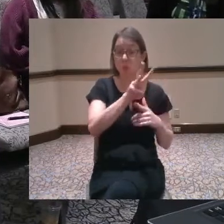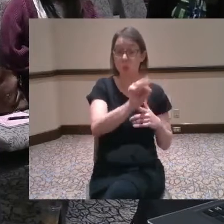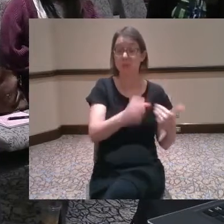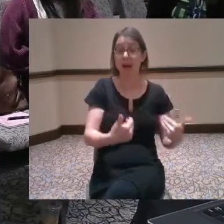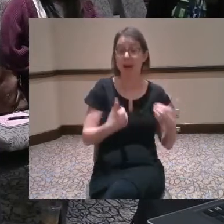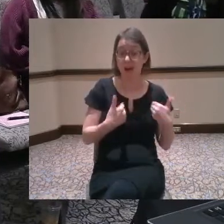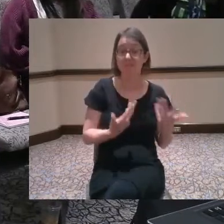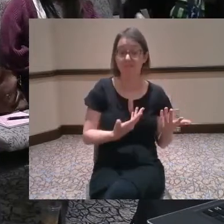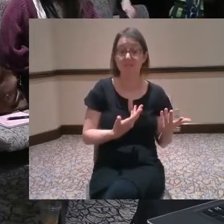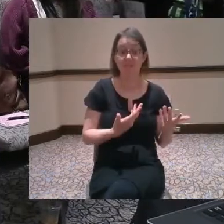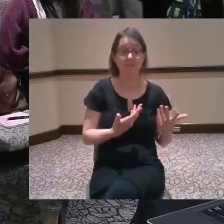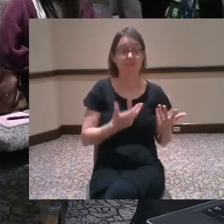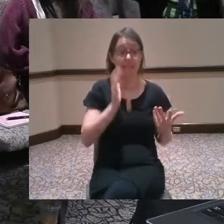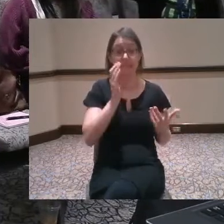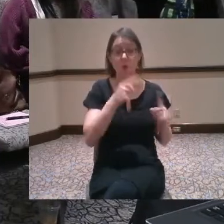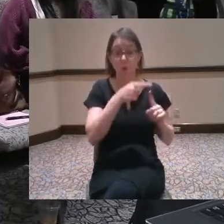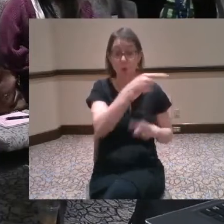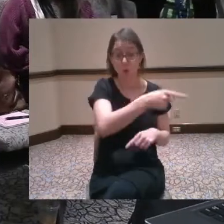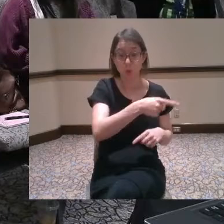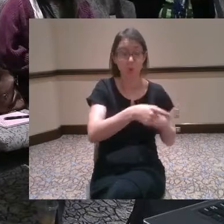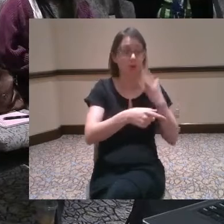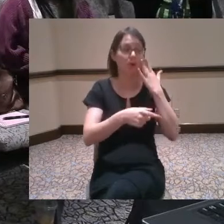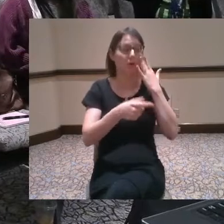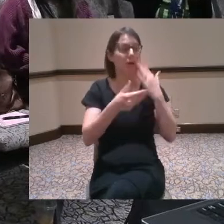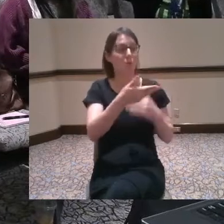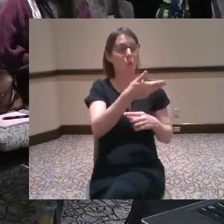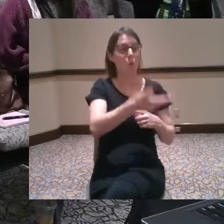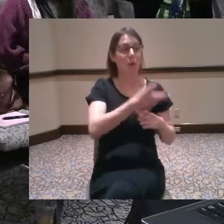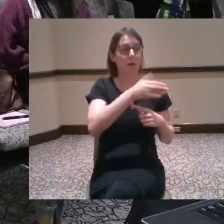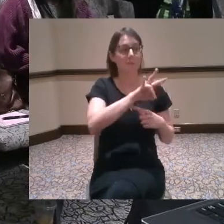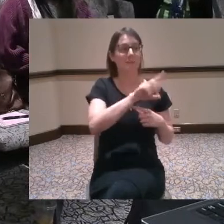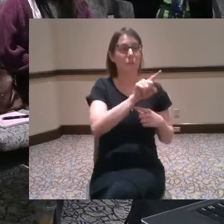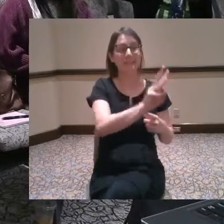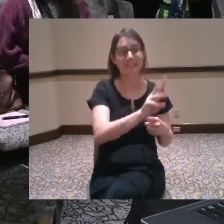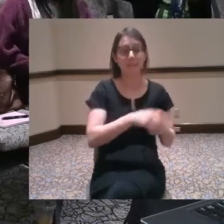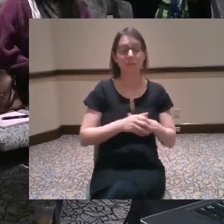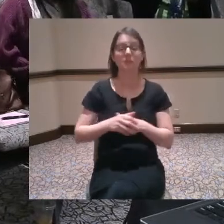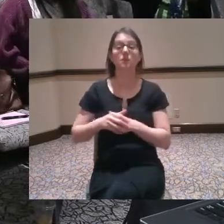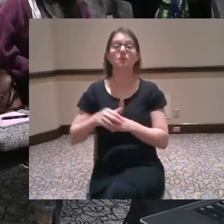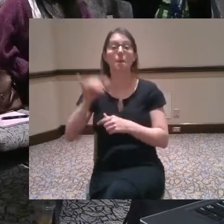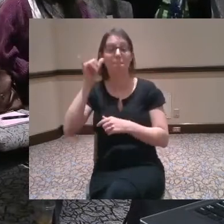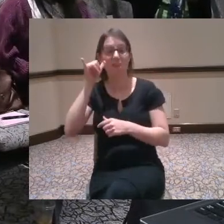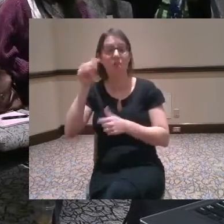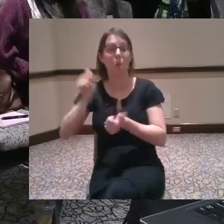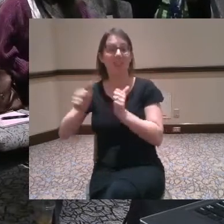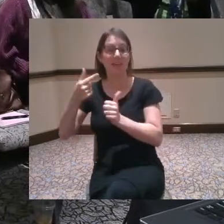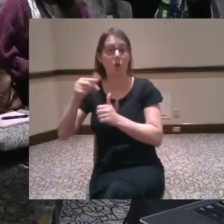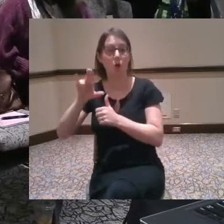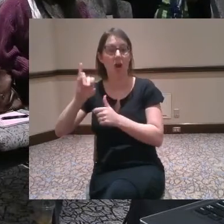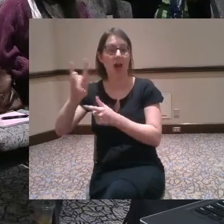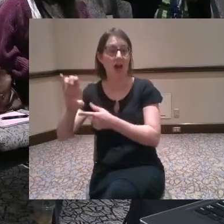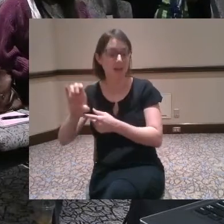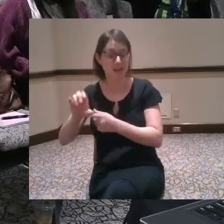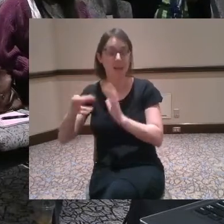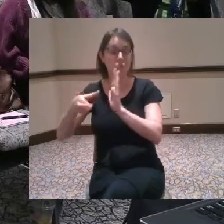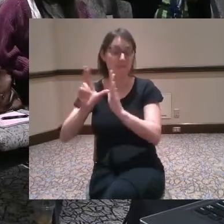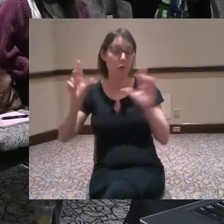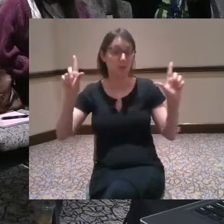it seems what you've created. We have Welcome 716 and Buffalo Theater Guide, where typically those reviews are coming out as